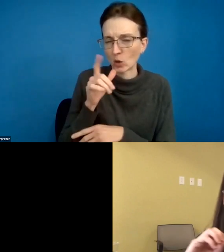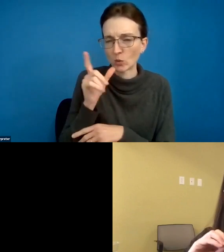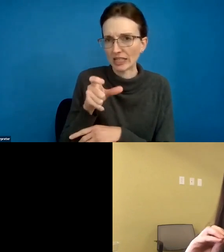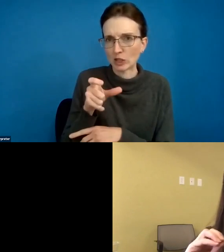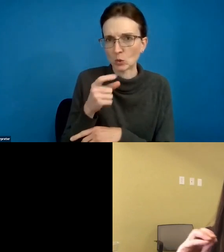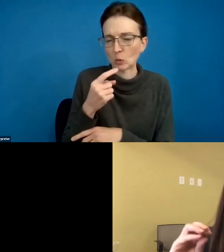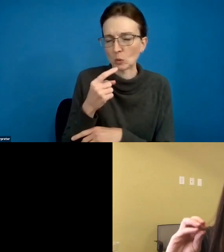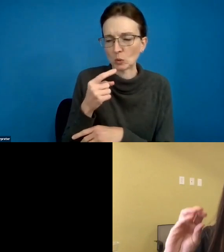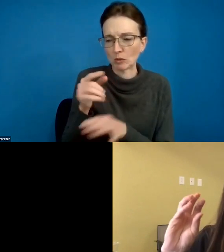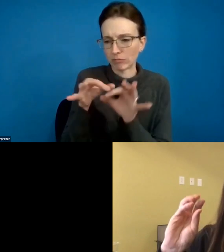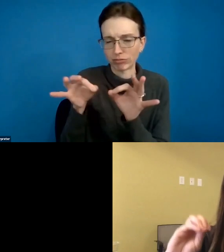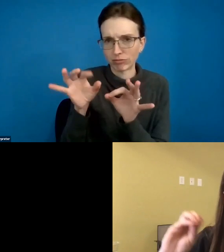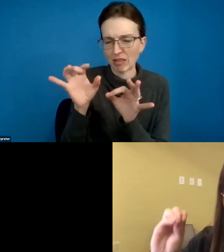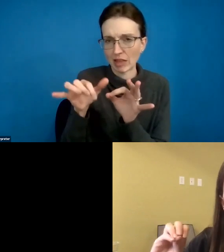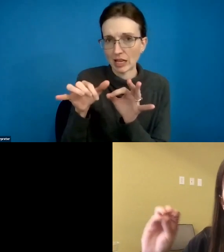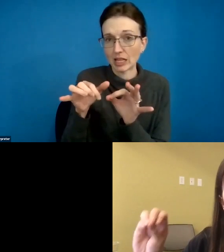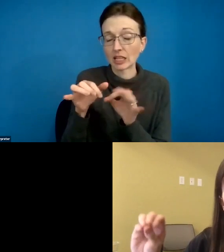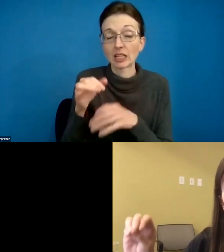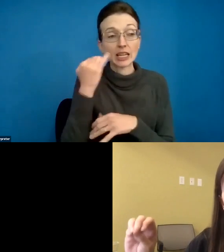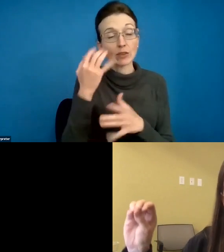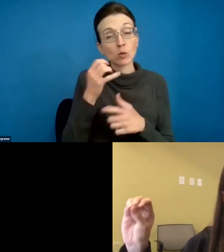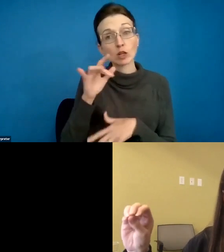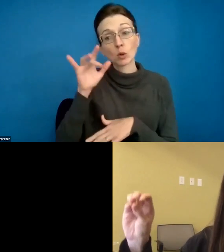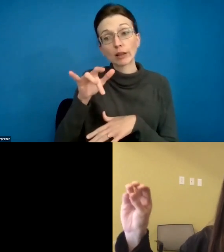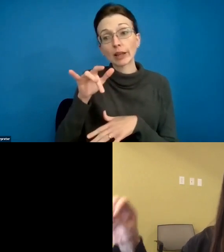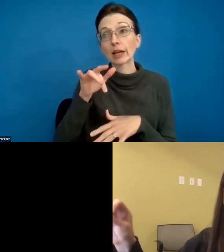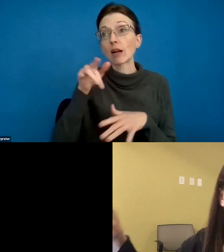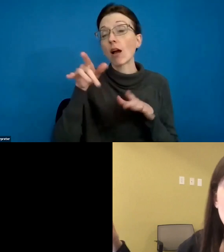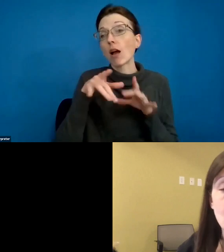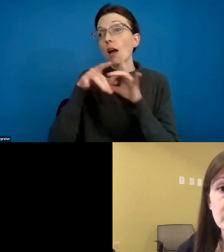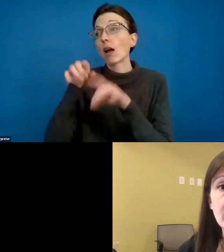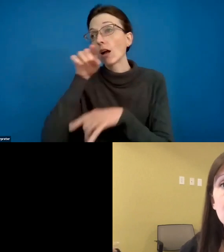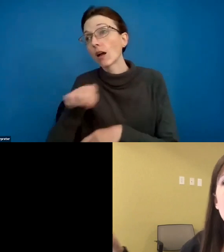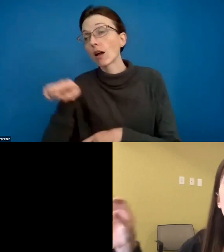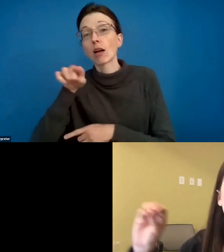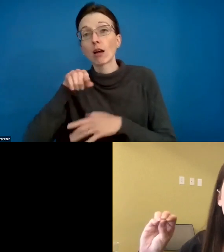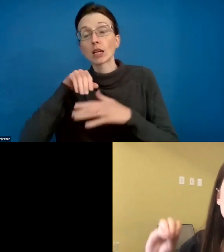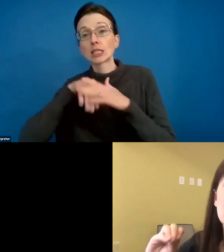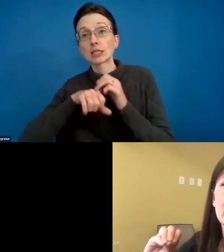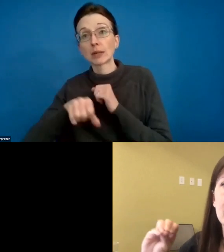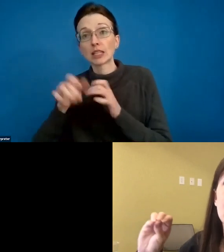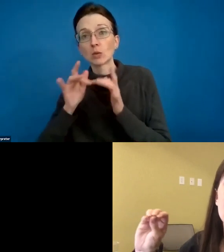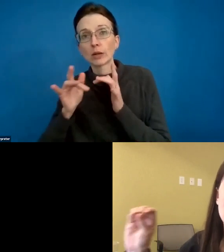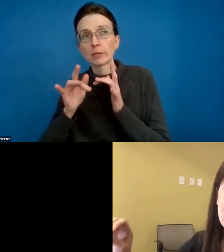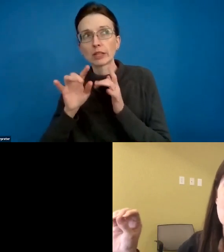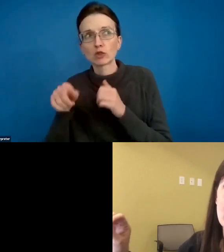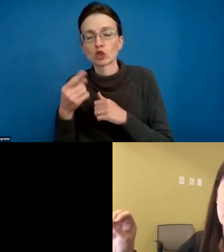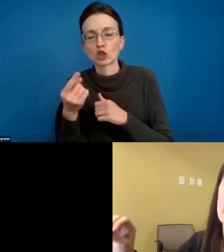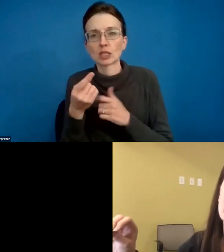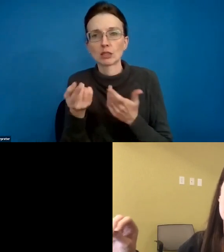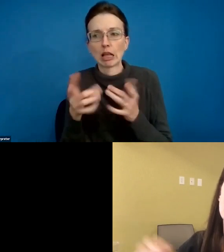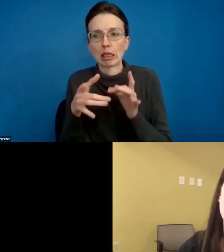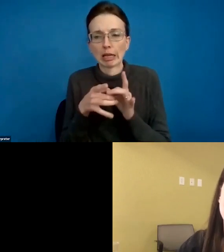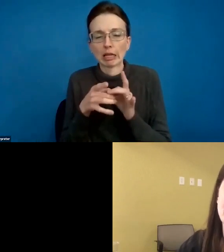So if you're wanting to say click on the link to take you to the accessibility website, you would just link